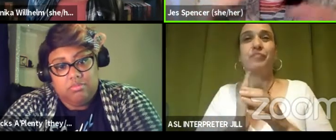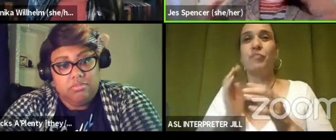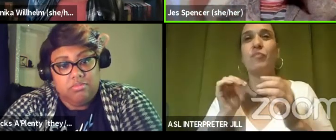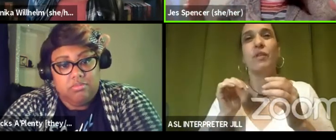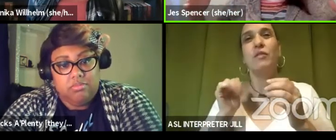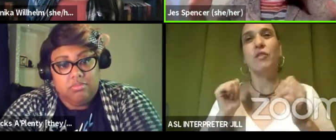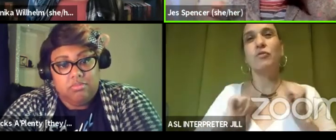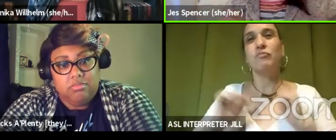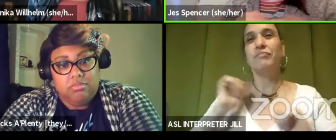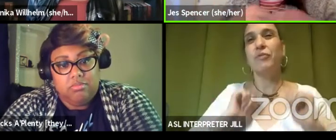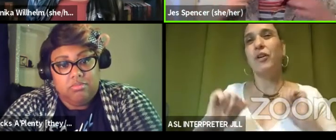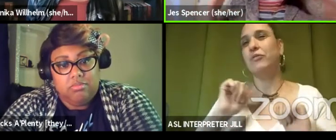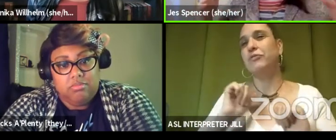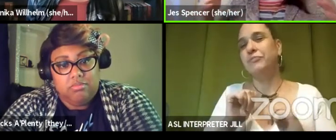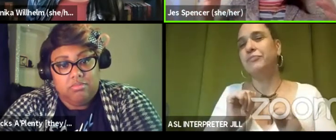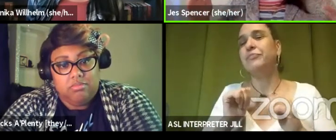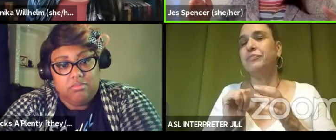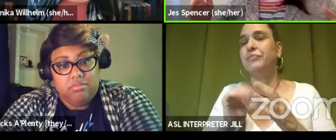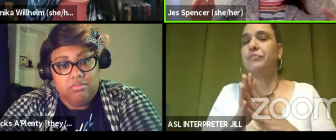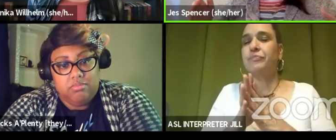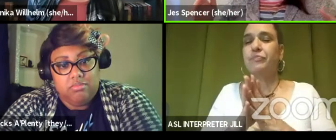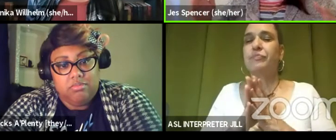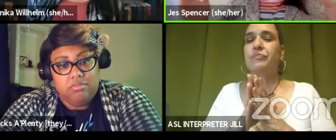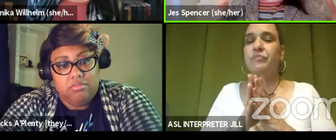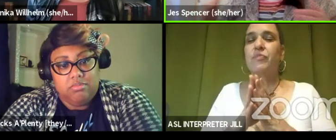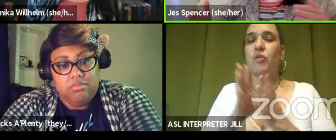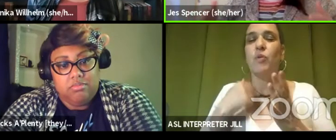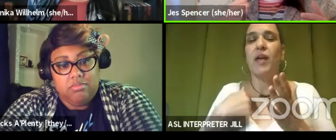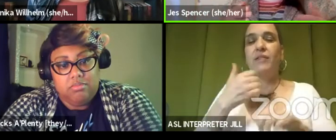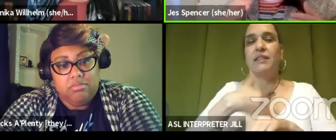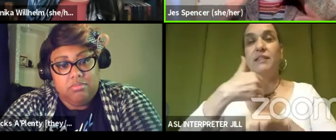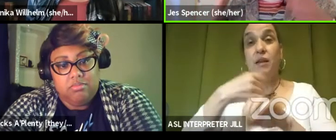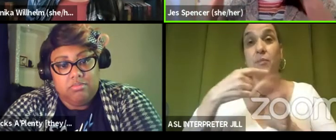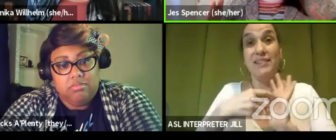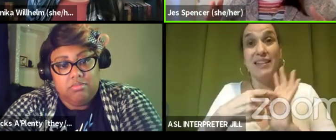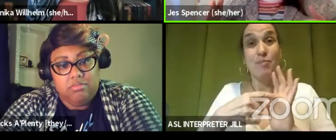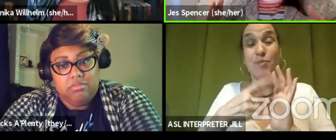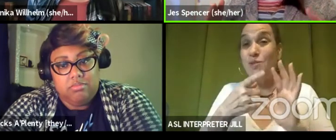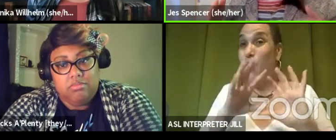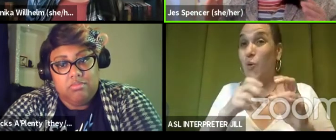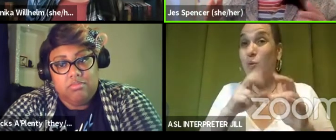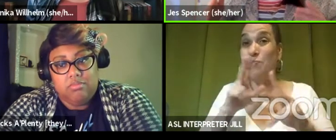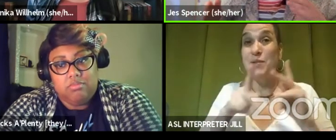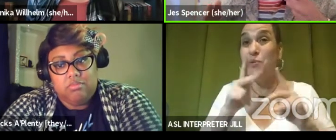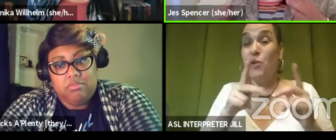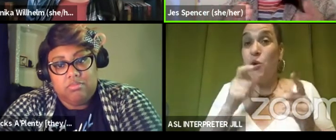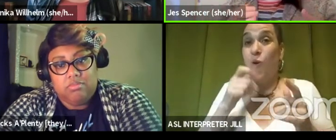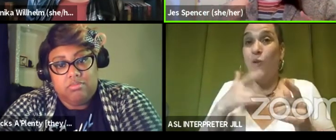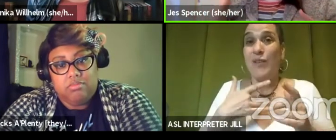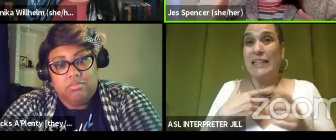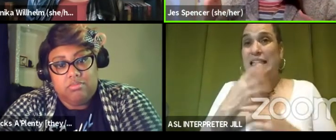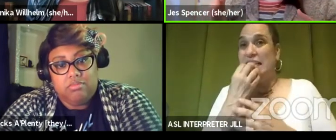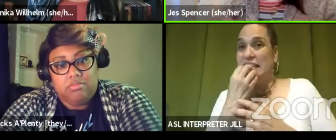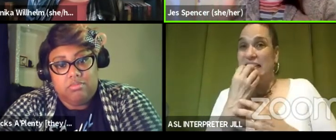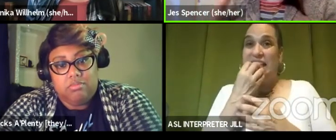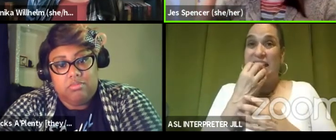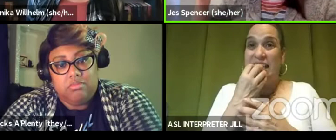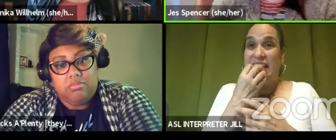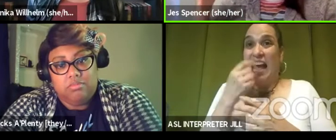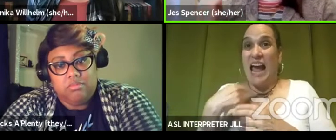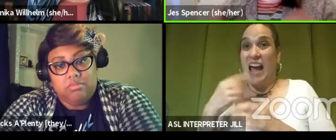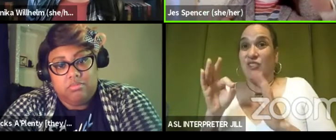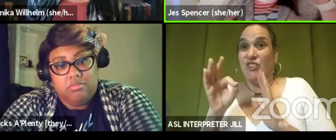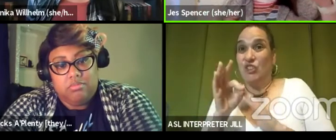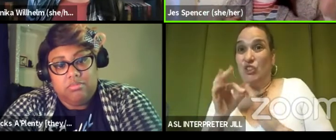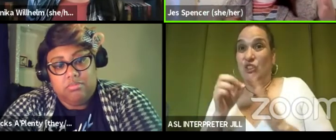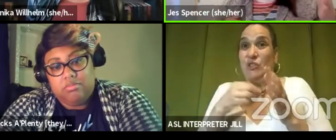like, okay, we have to set the example so that people don't feel like it's a choice. People don't feel like they have to choose my